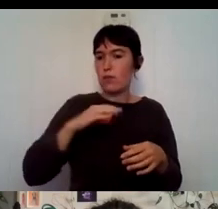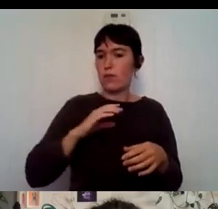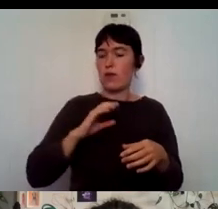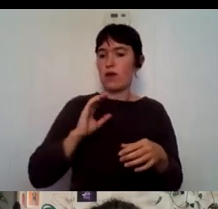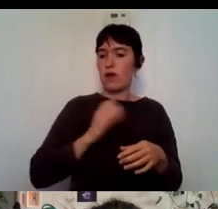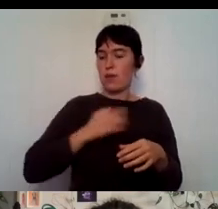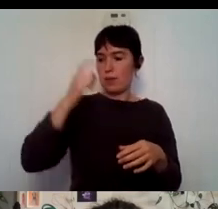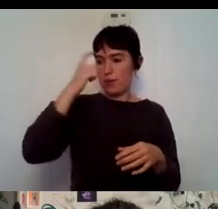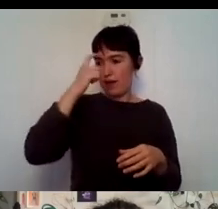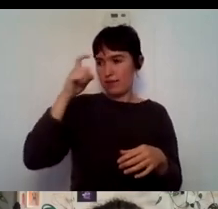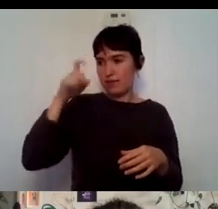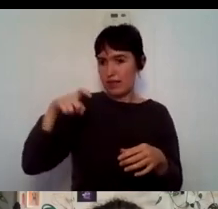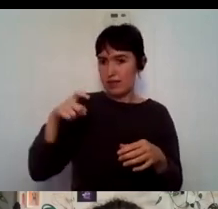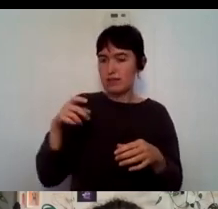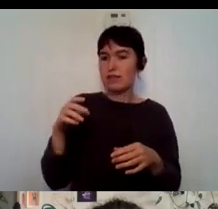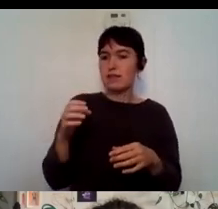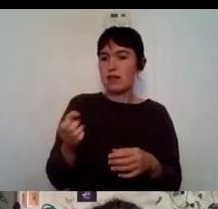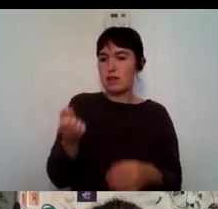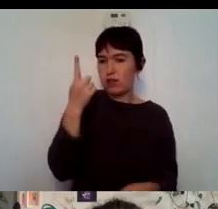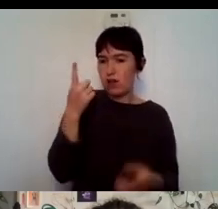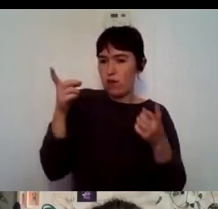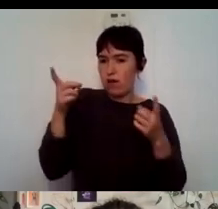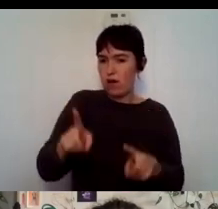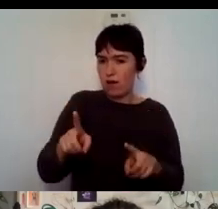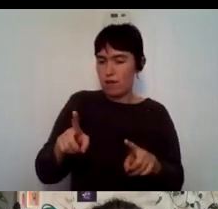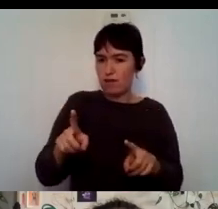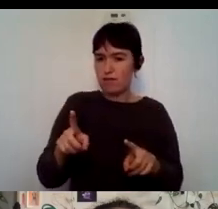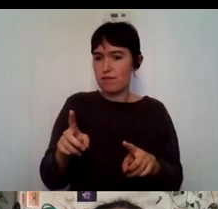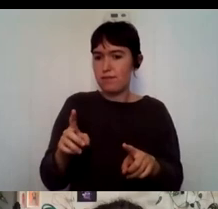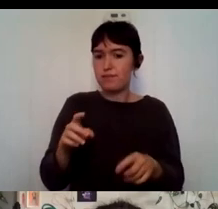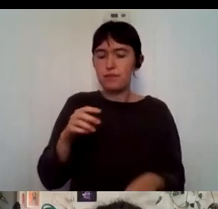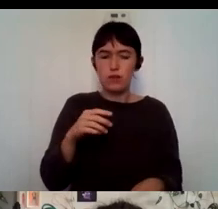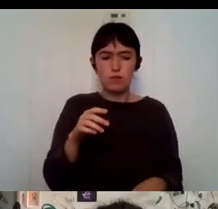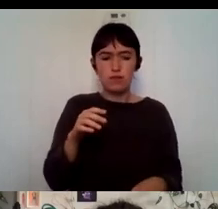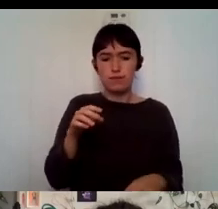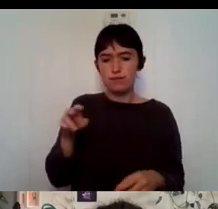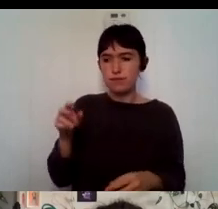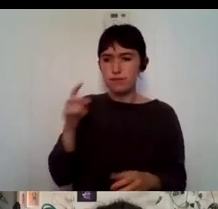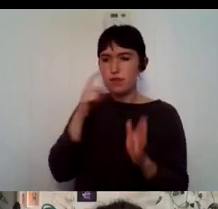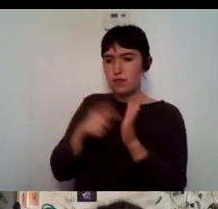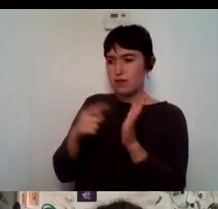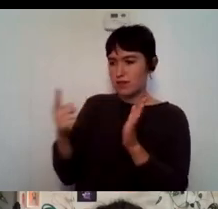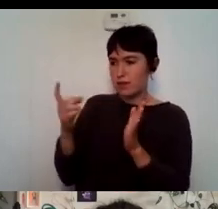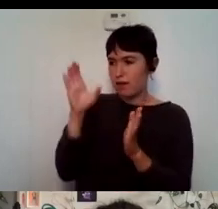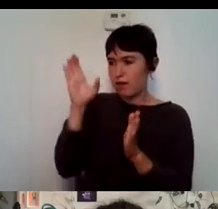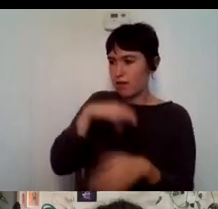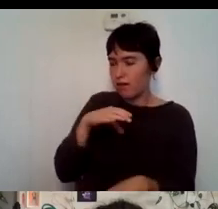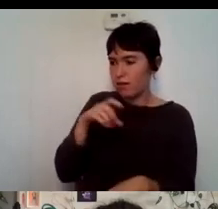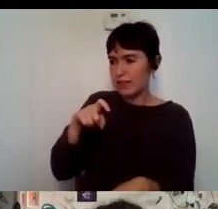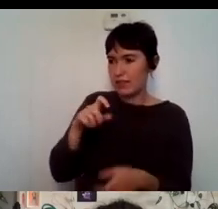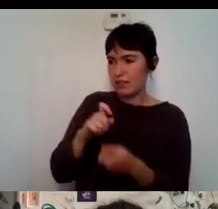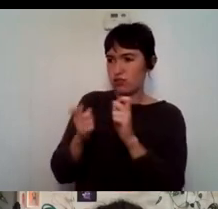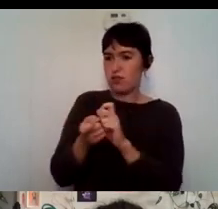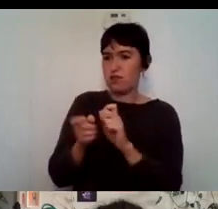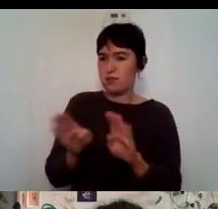happening. So it's like, oh, that's sort of strange. I need to change what I'm doing. So that kind of lose shift